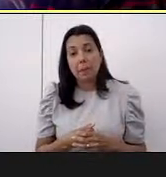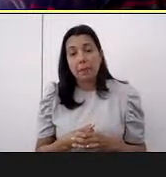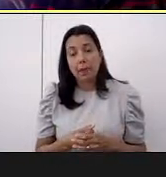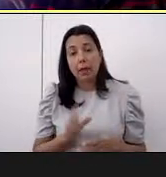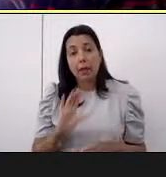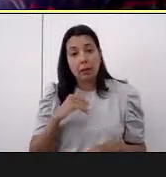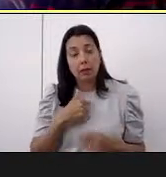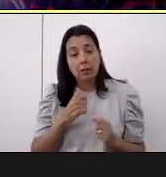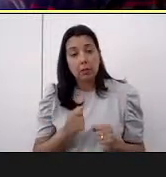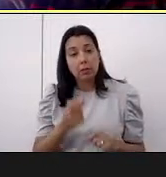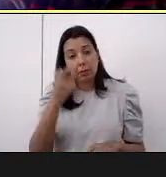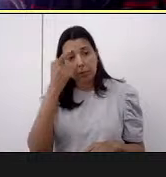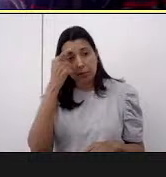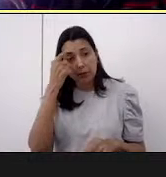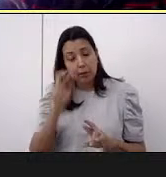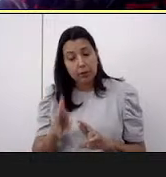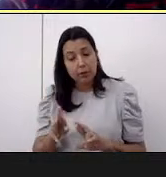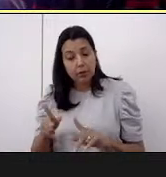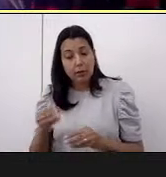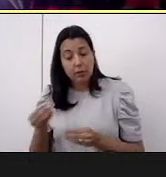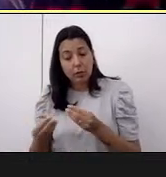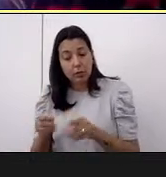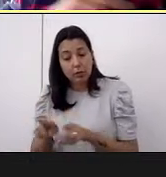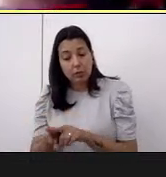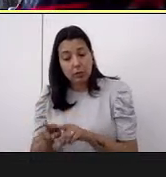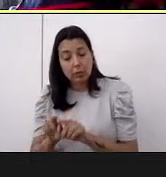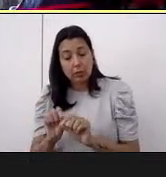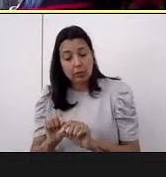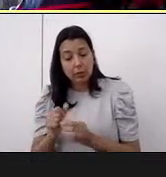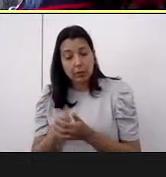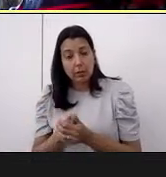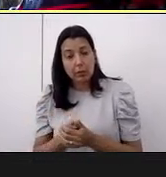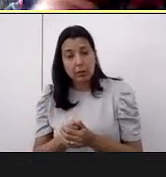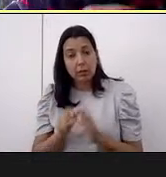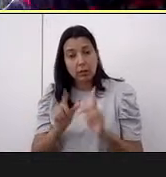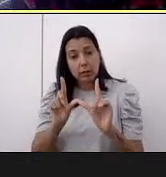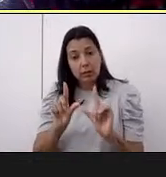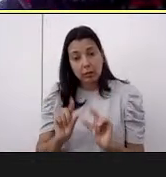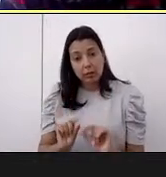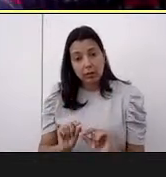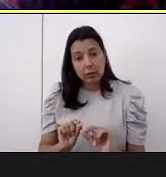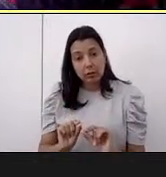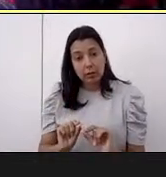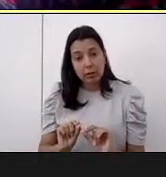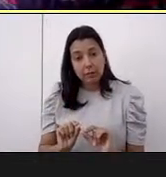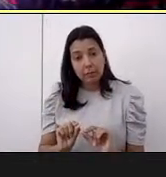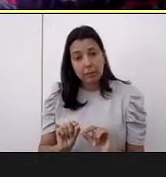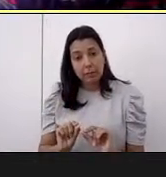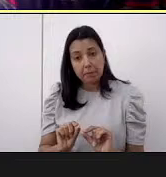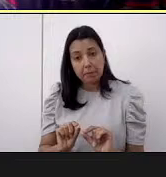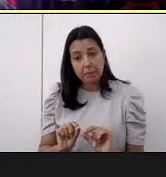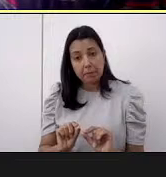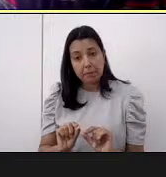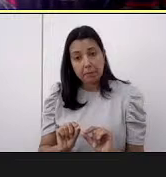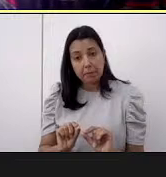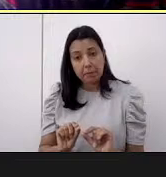This allows governments to reduce the degree of publicity of certain controversies.